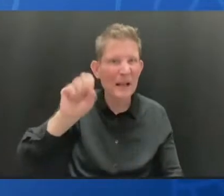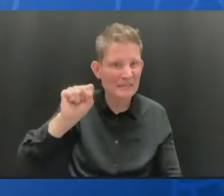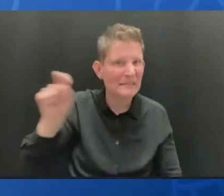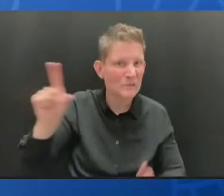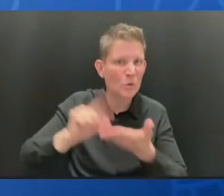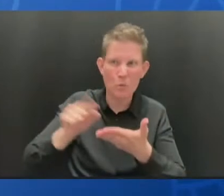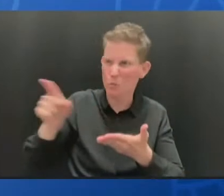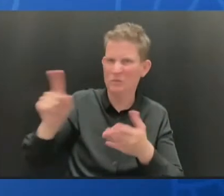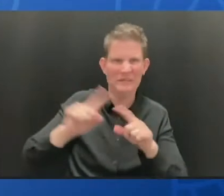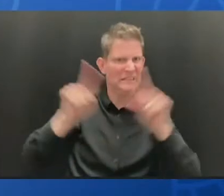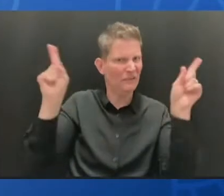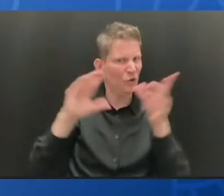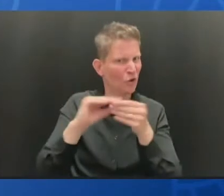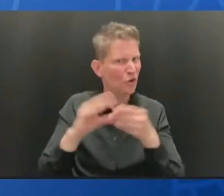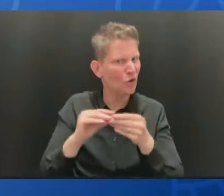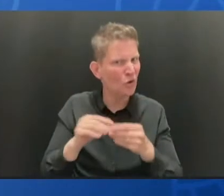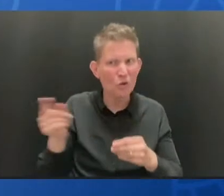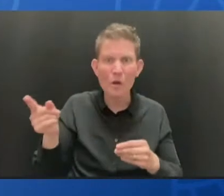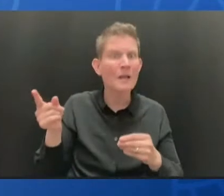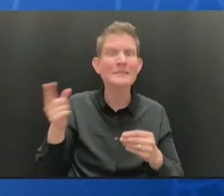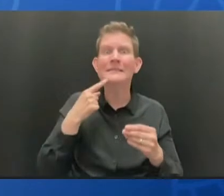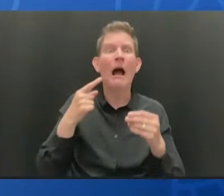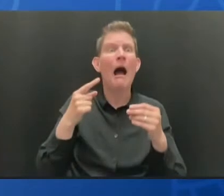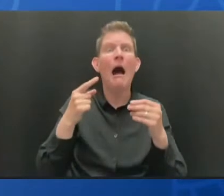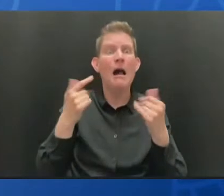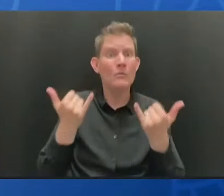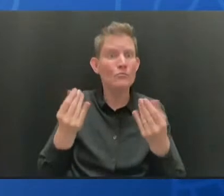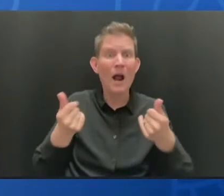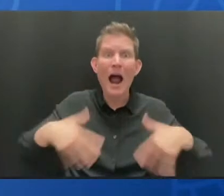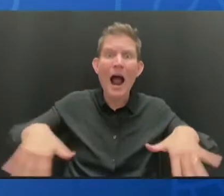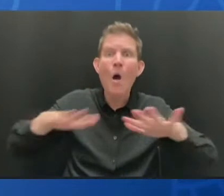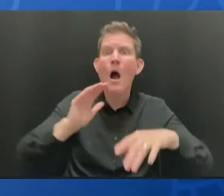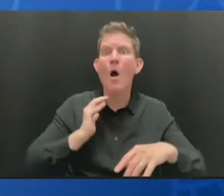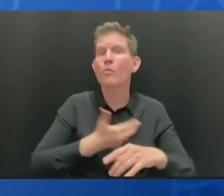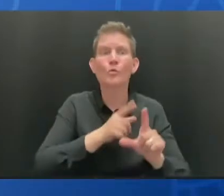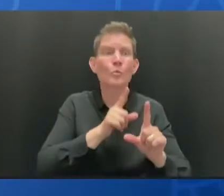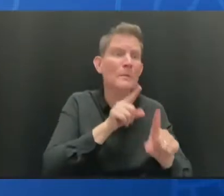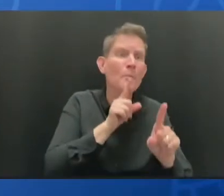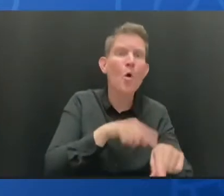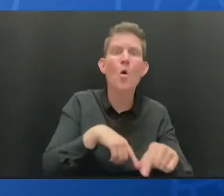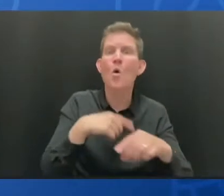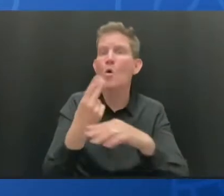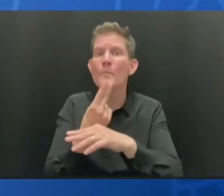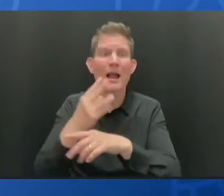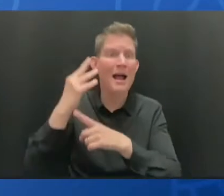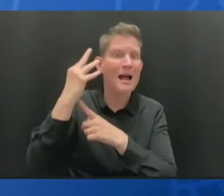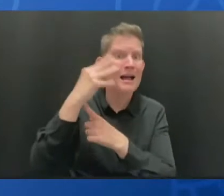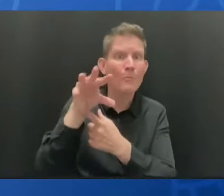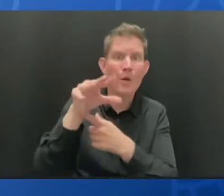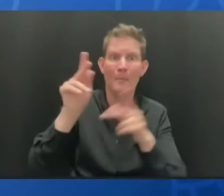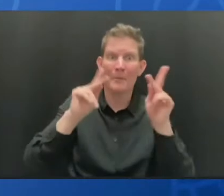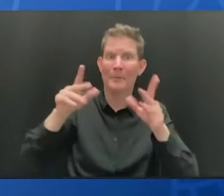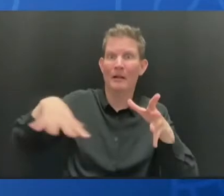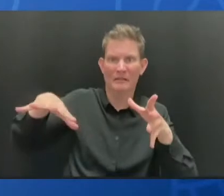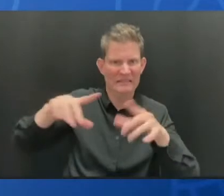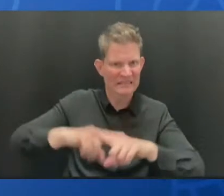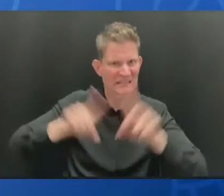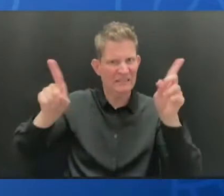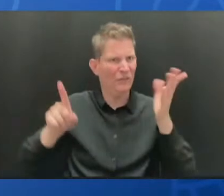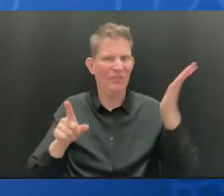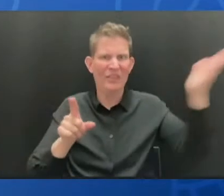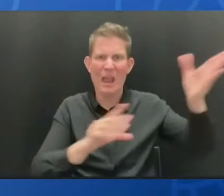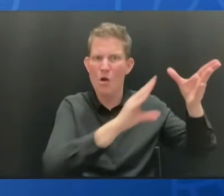from our reporters and producers and camera crews that this incident was very serious, that it was not Hamas